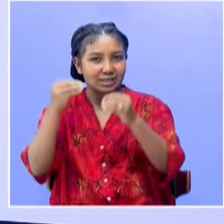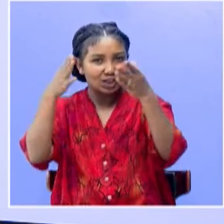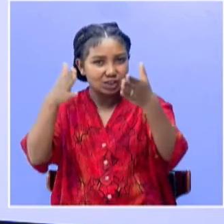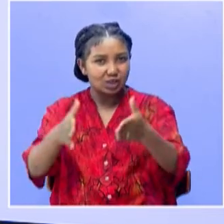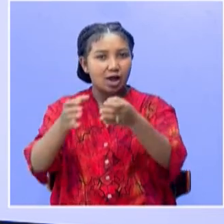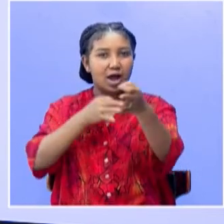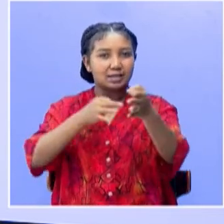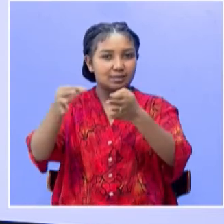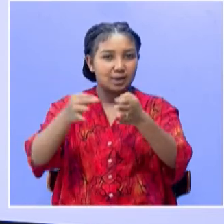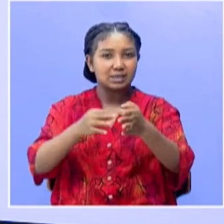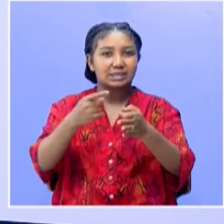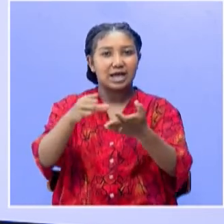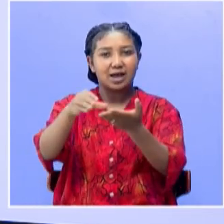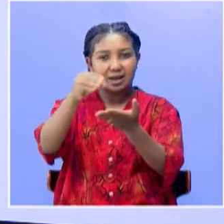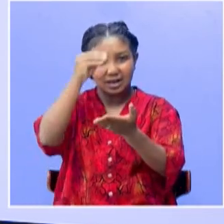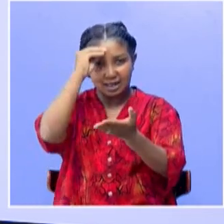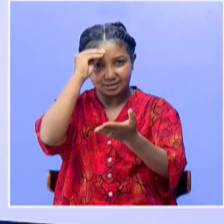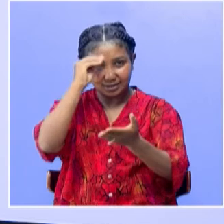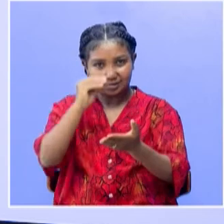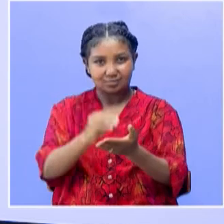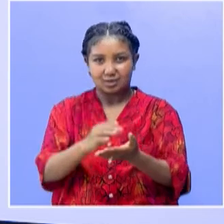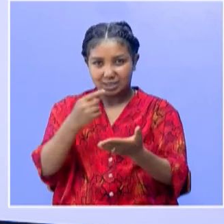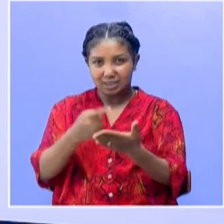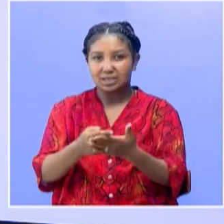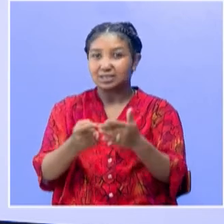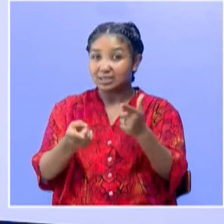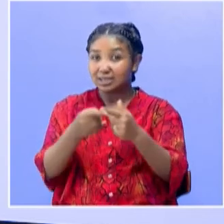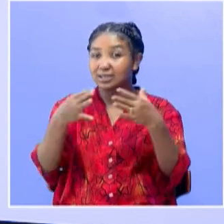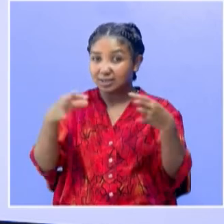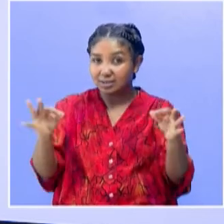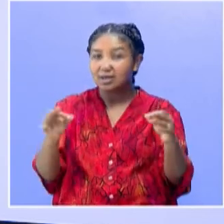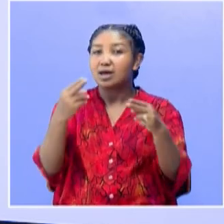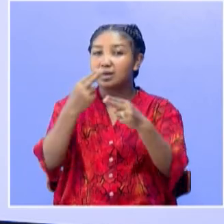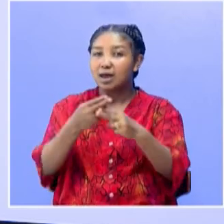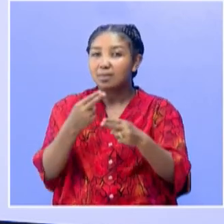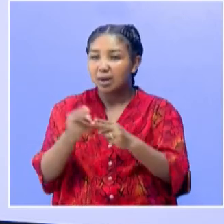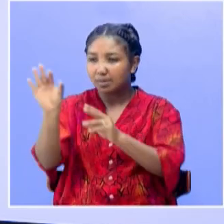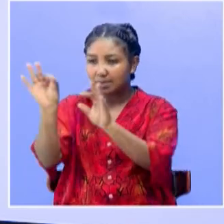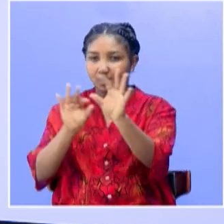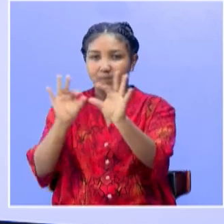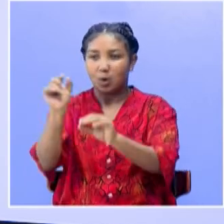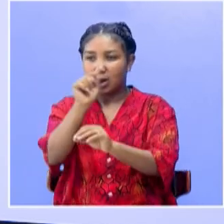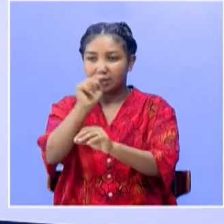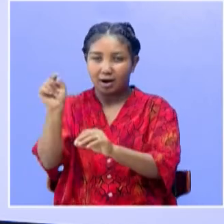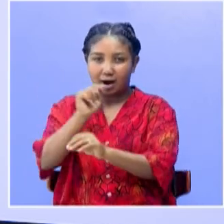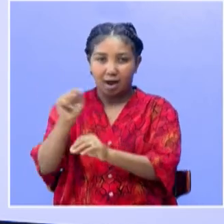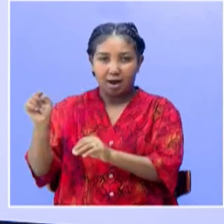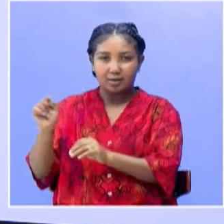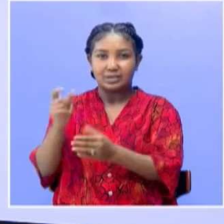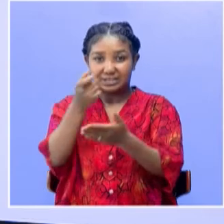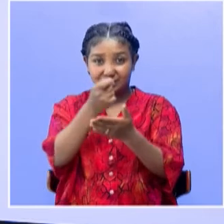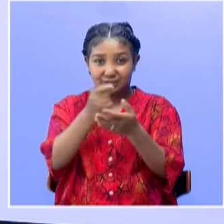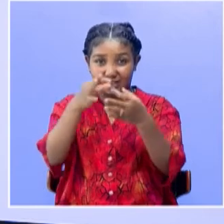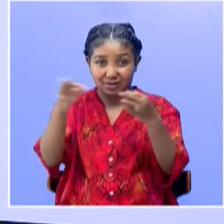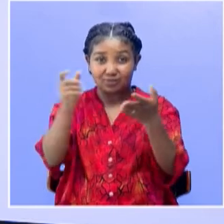teacher explained the lesson. Even here in the second one. Can you just underline, write the sentences